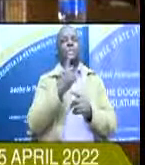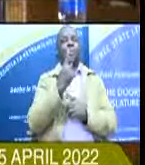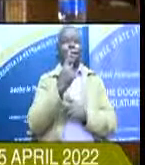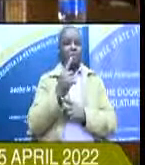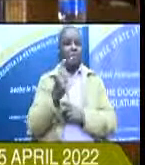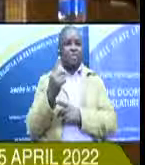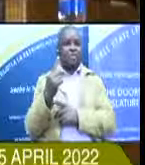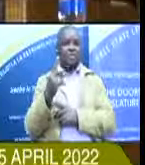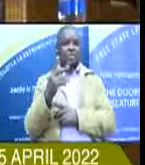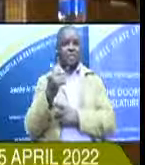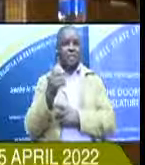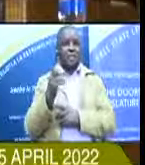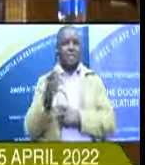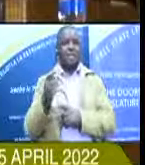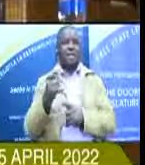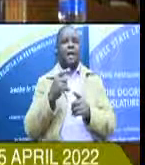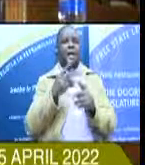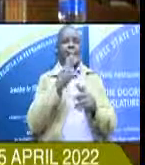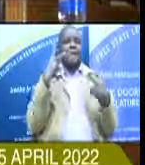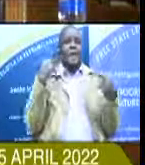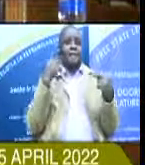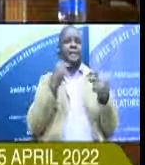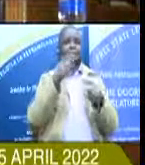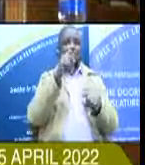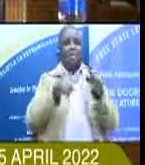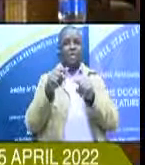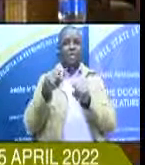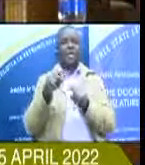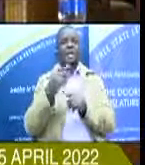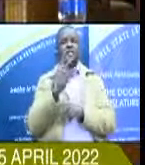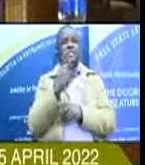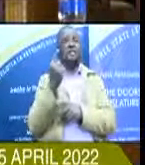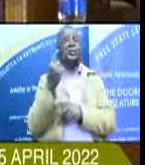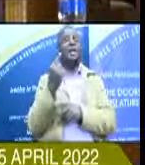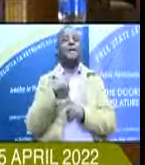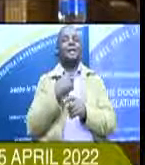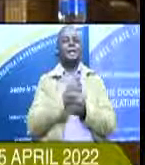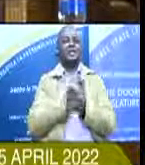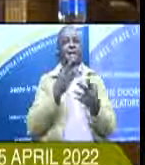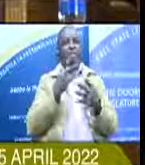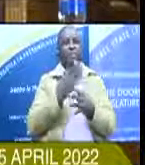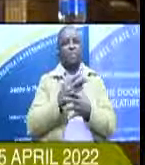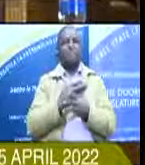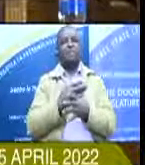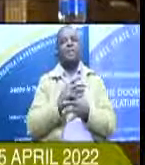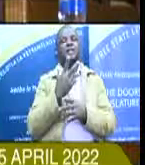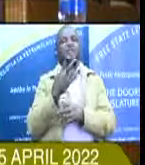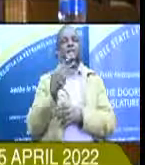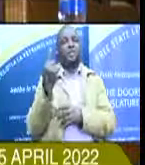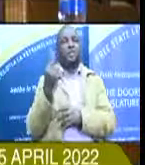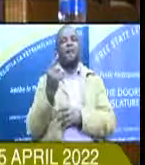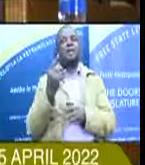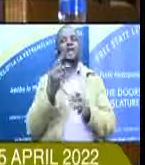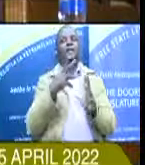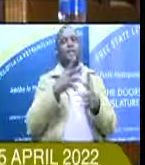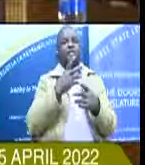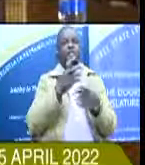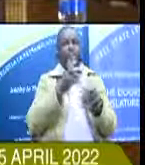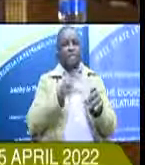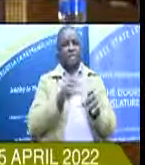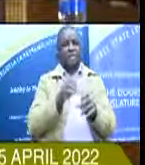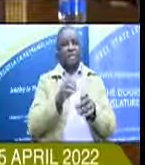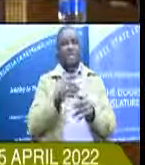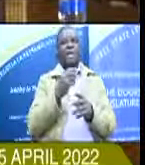1,161 nurses of different categories, 51 allied health professionals, 59 pharmacists and pharmacy